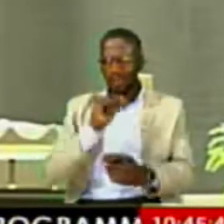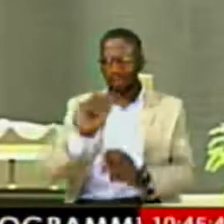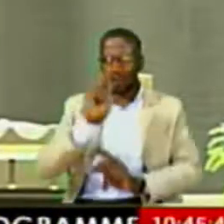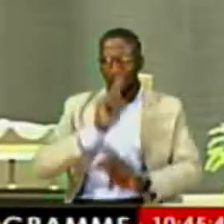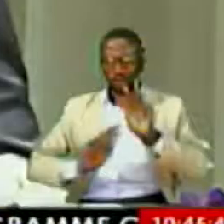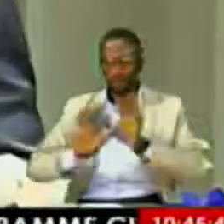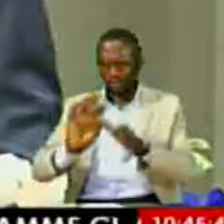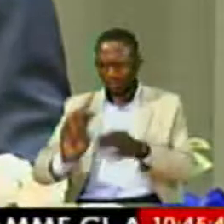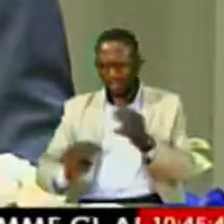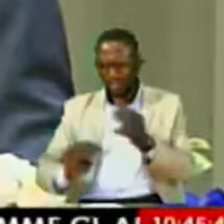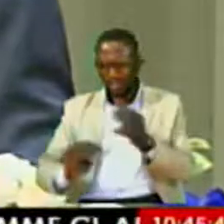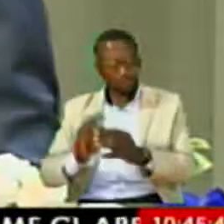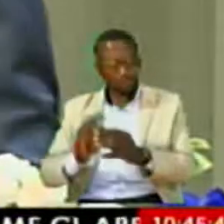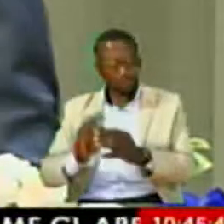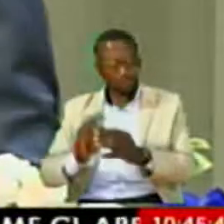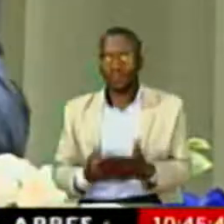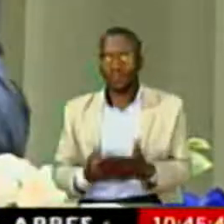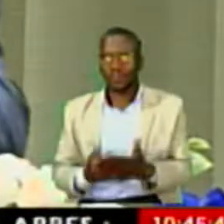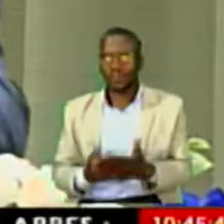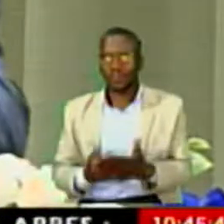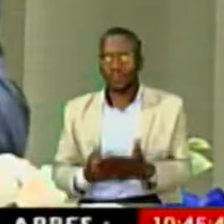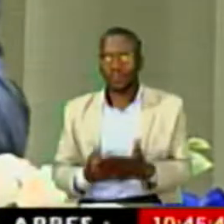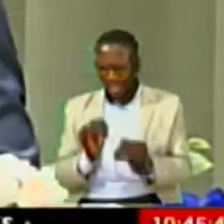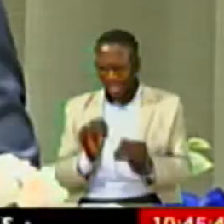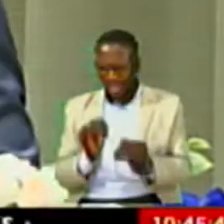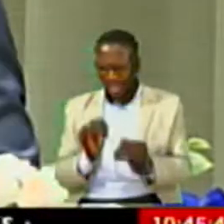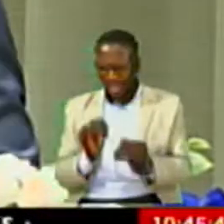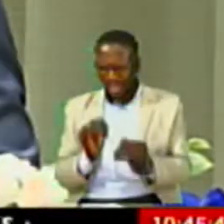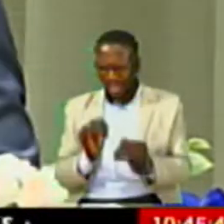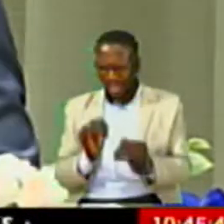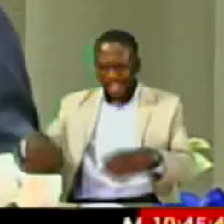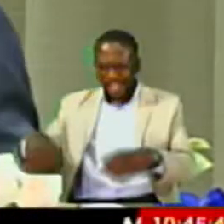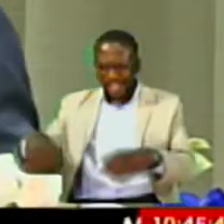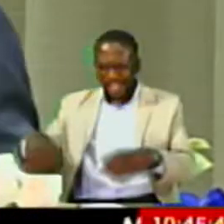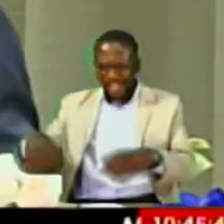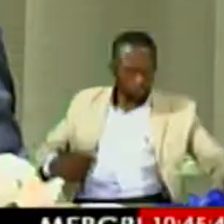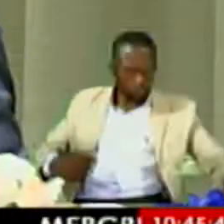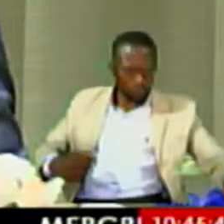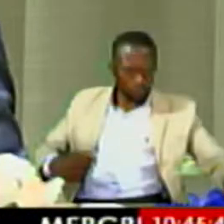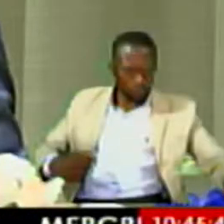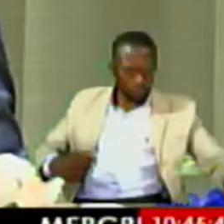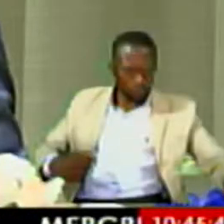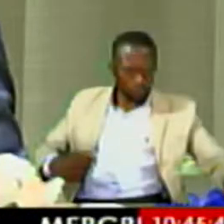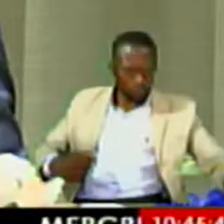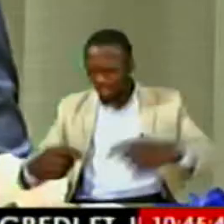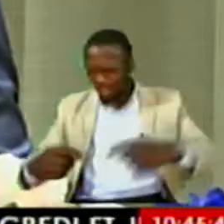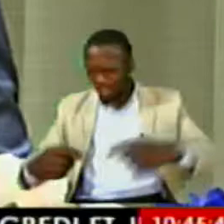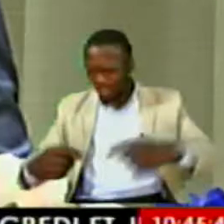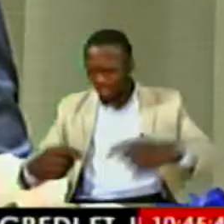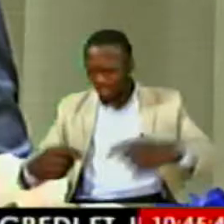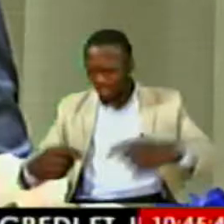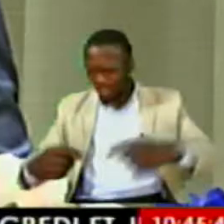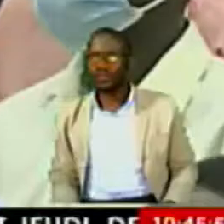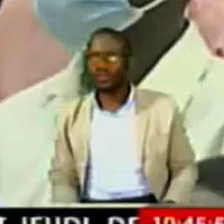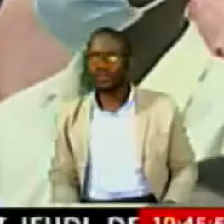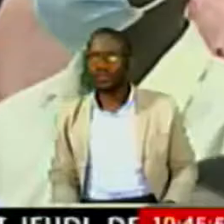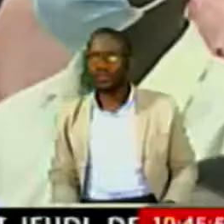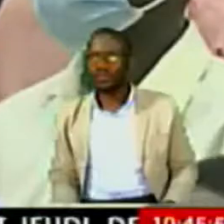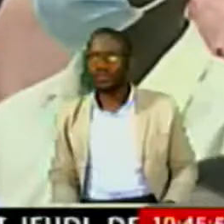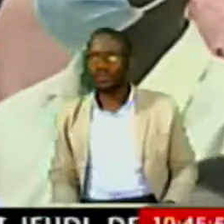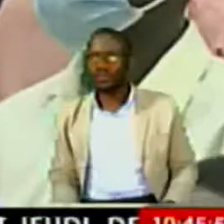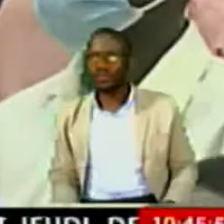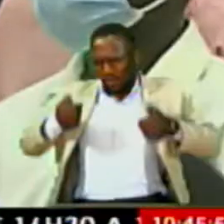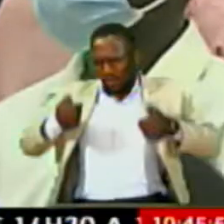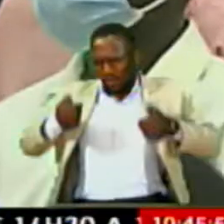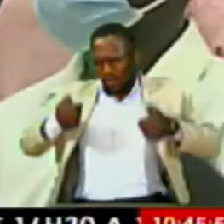world. Listen well. If the world goes to the left hand, we go to the right hand. You